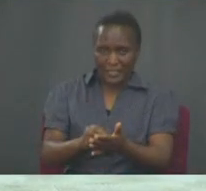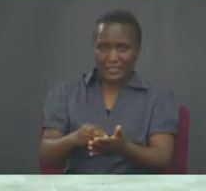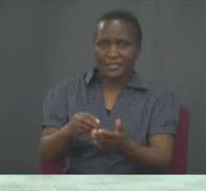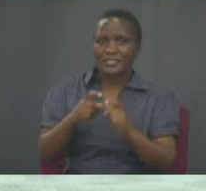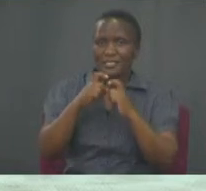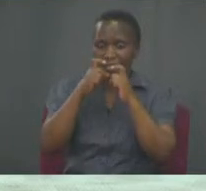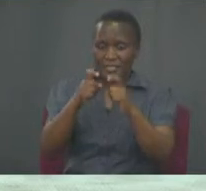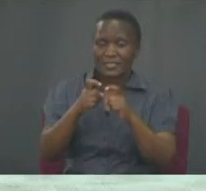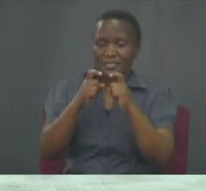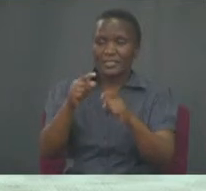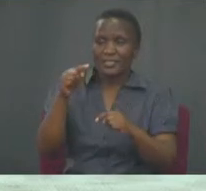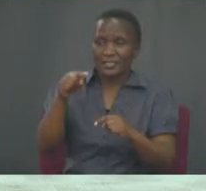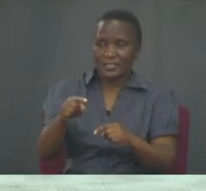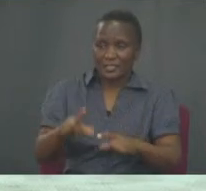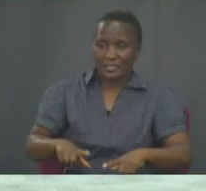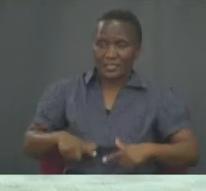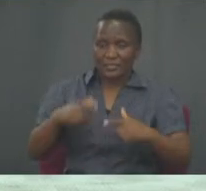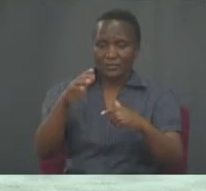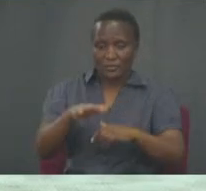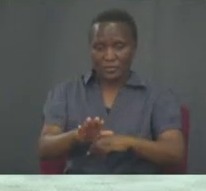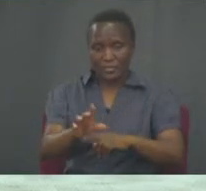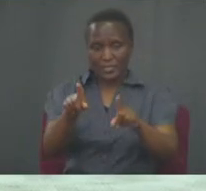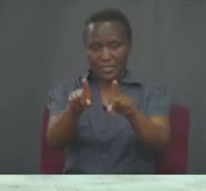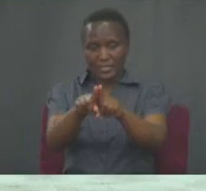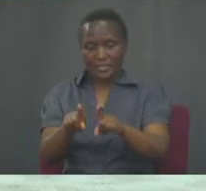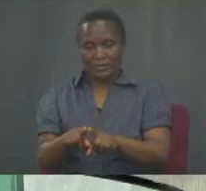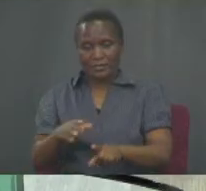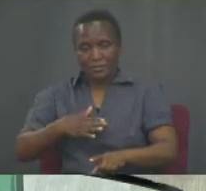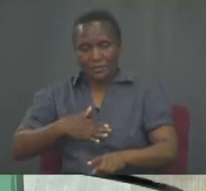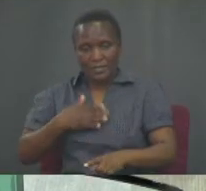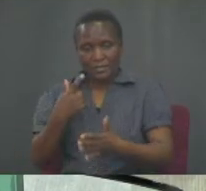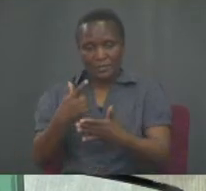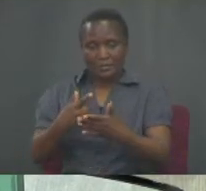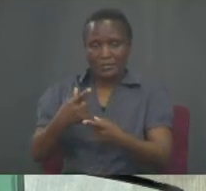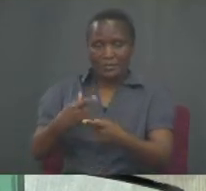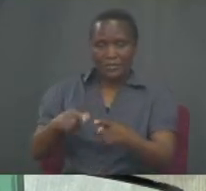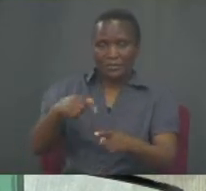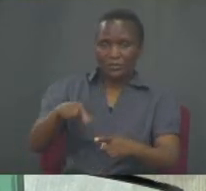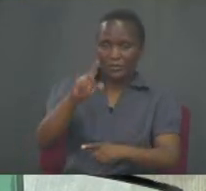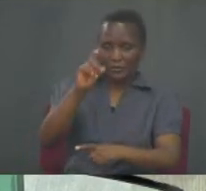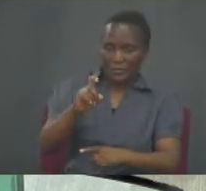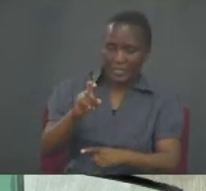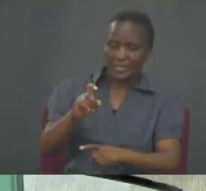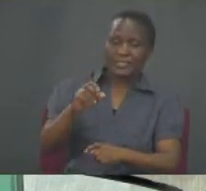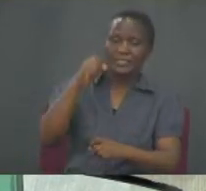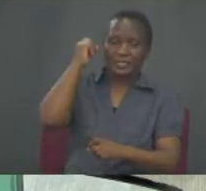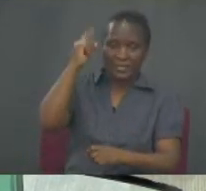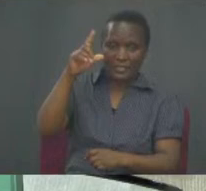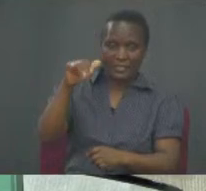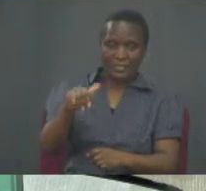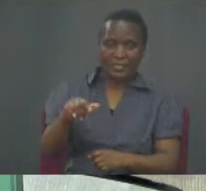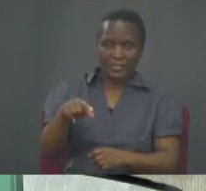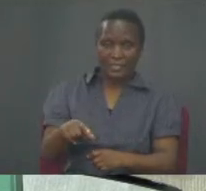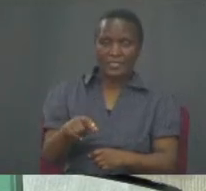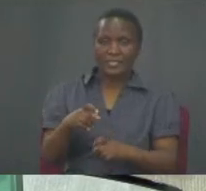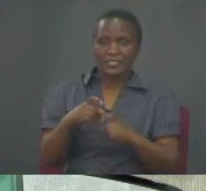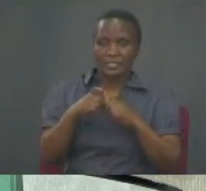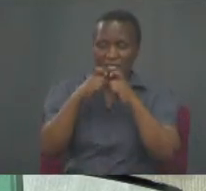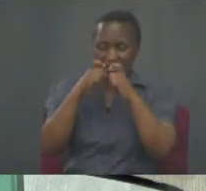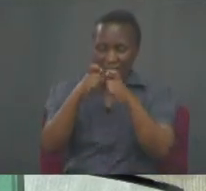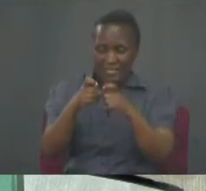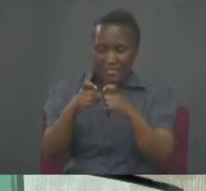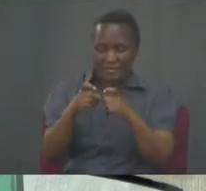mine. But what we need to understand is that this sin, this habit